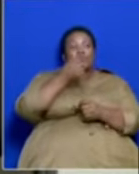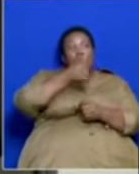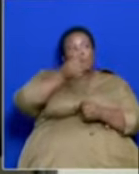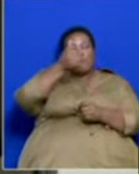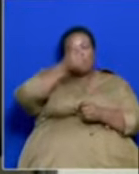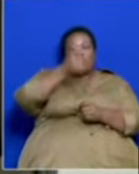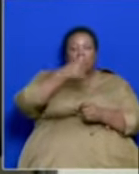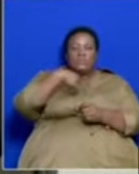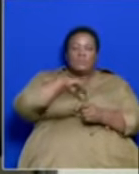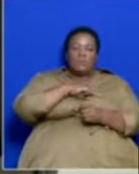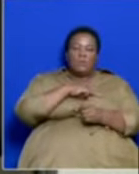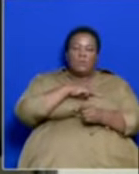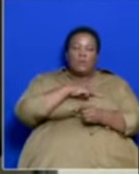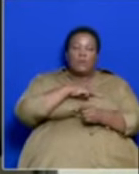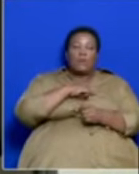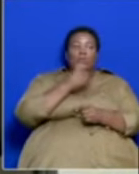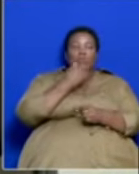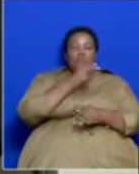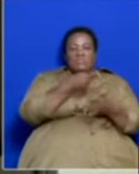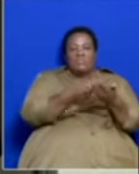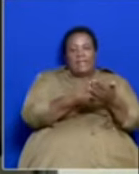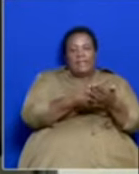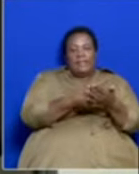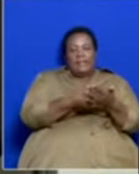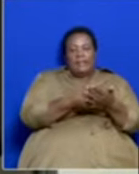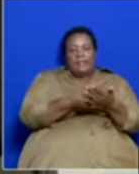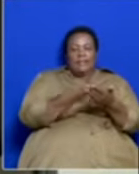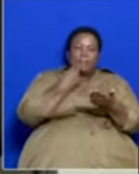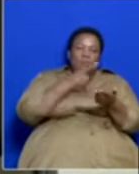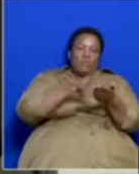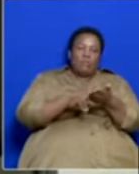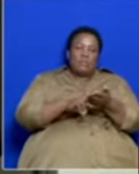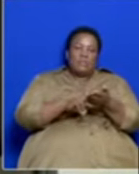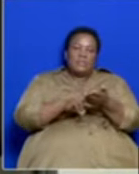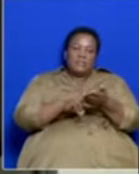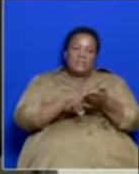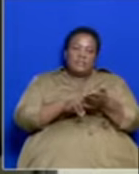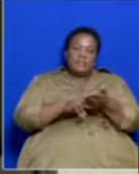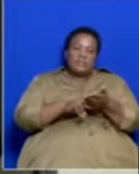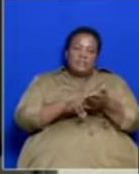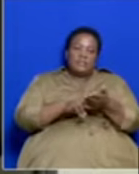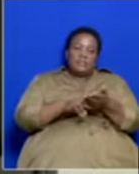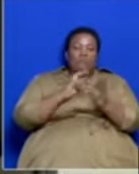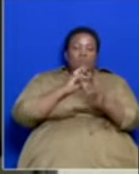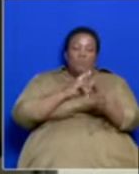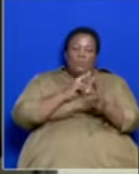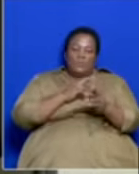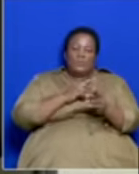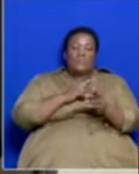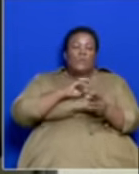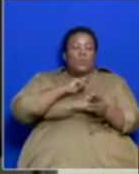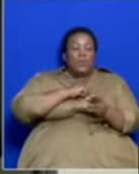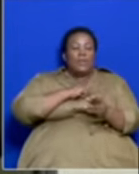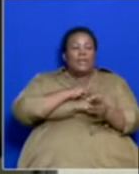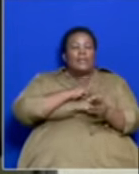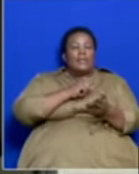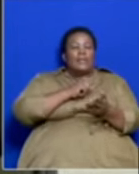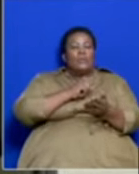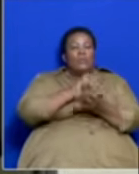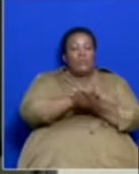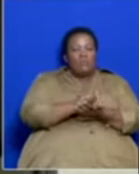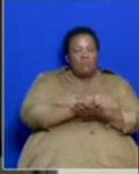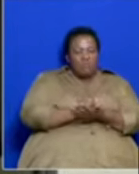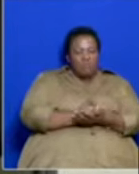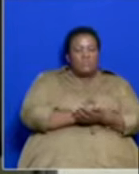sign the said recommendation, because it will be written, definitely so. Yeah. You see,